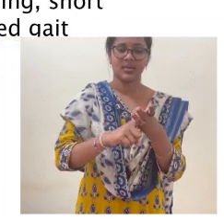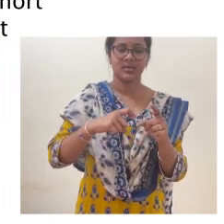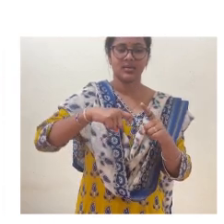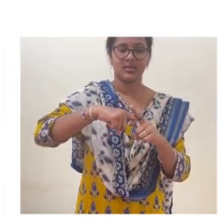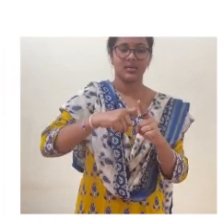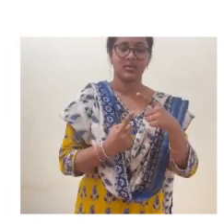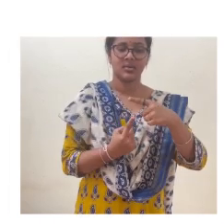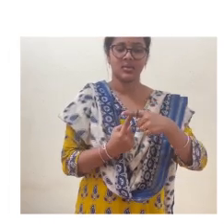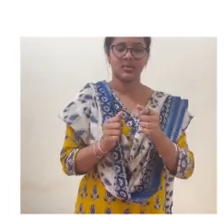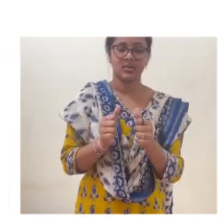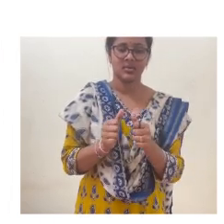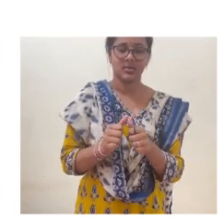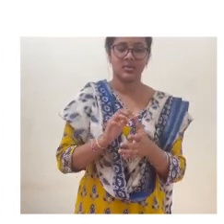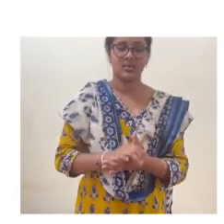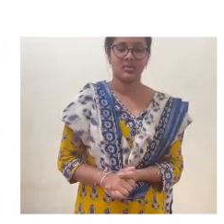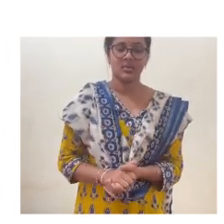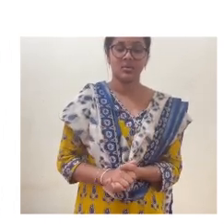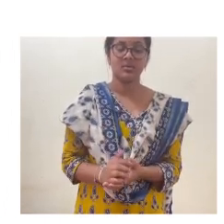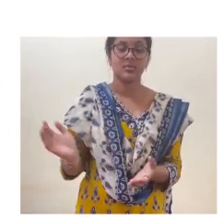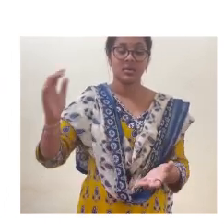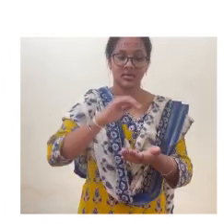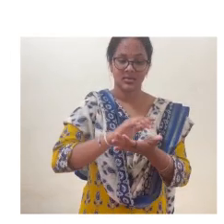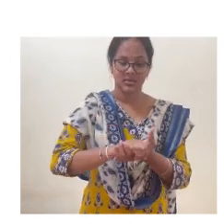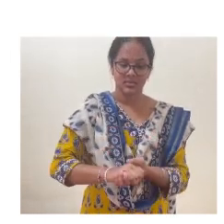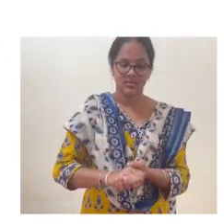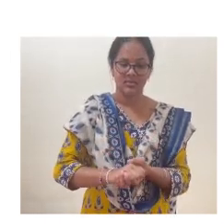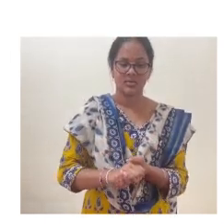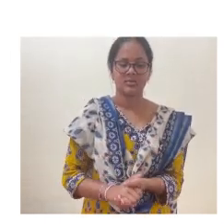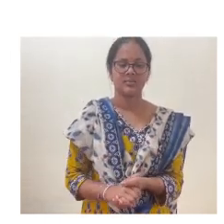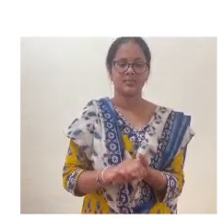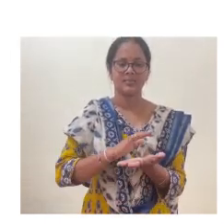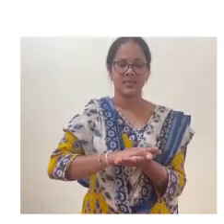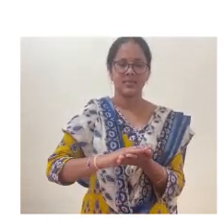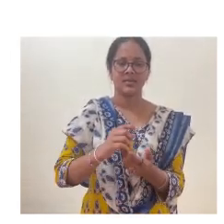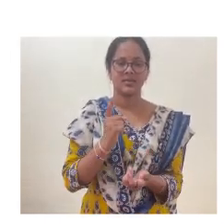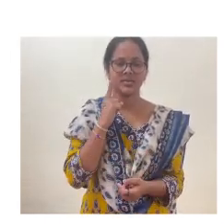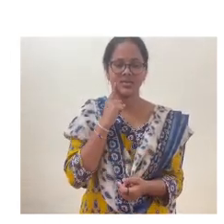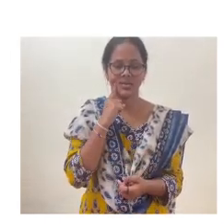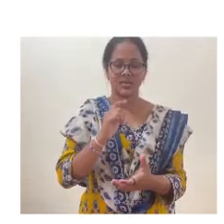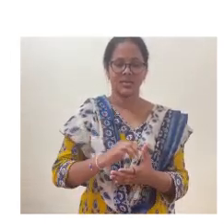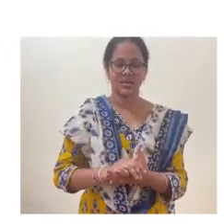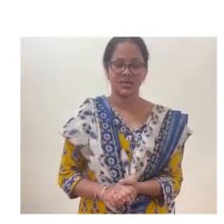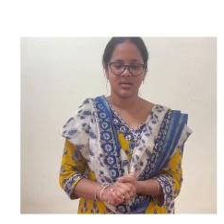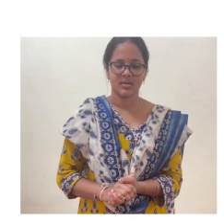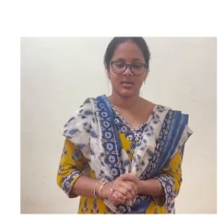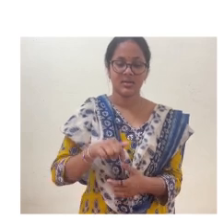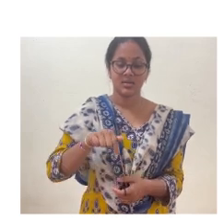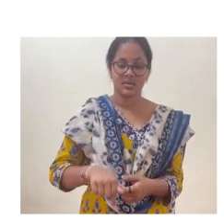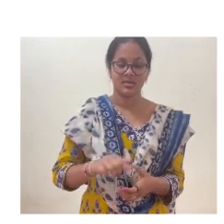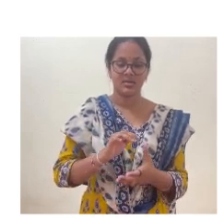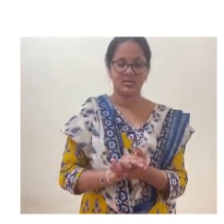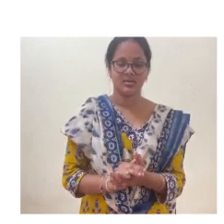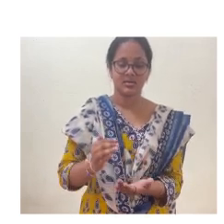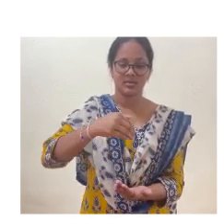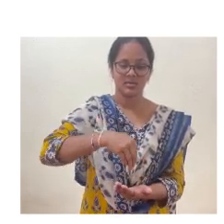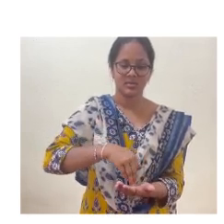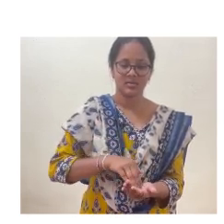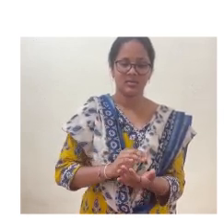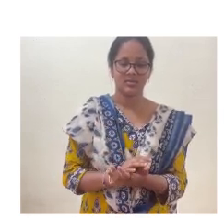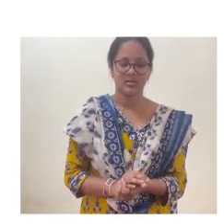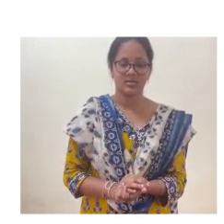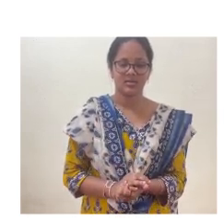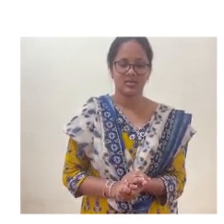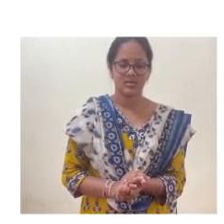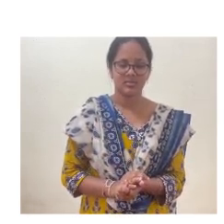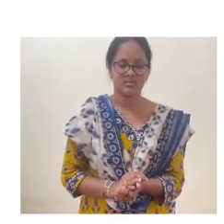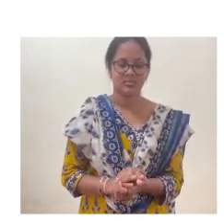disease, also included under neurological conditions, causes shaking, slow movement, and difficulty